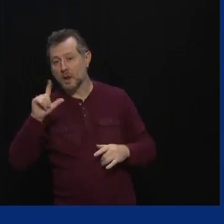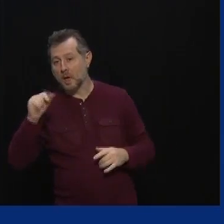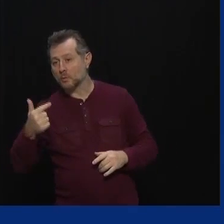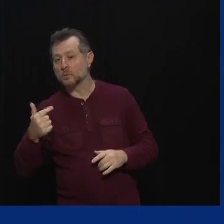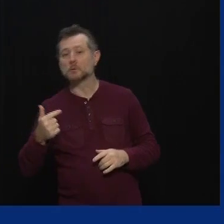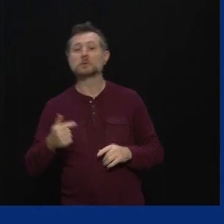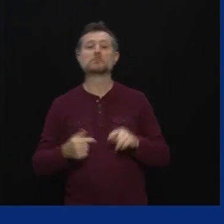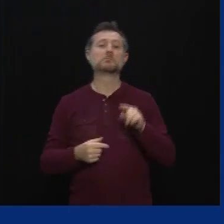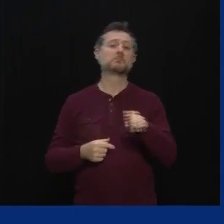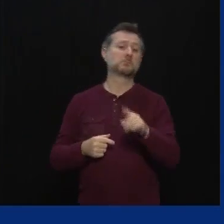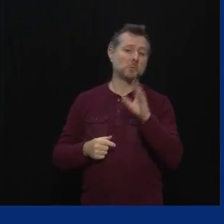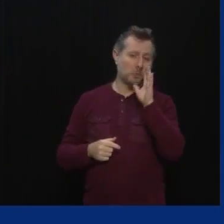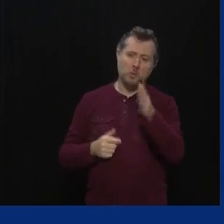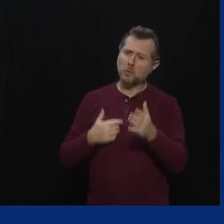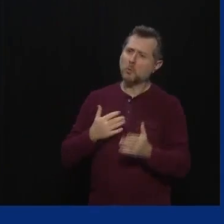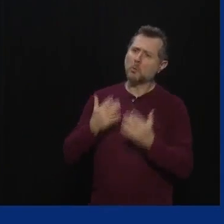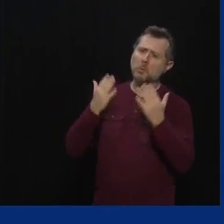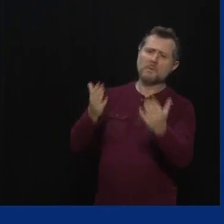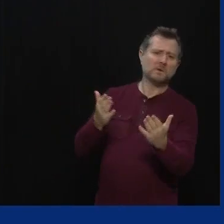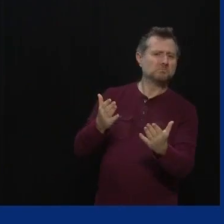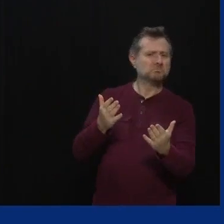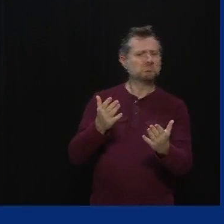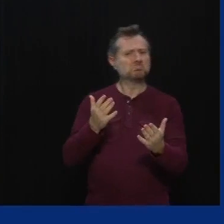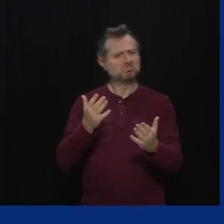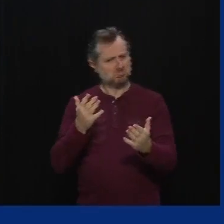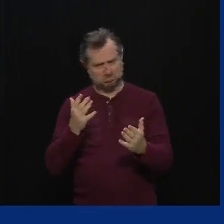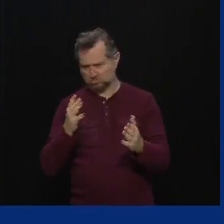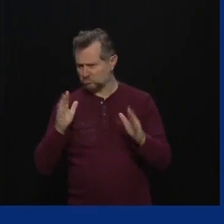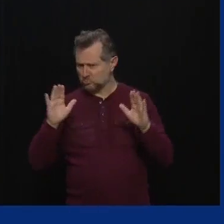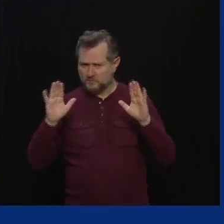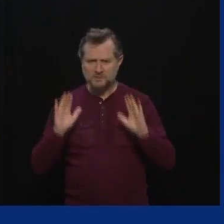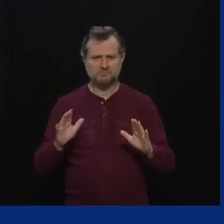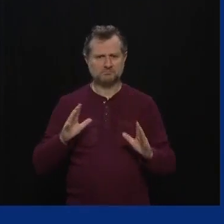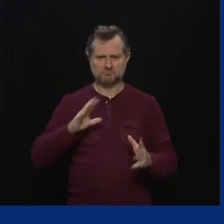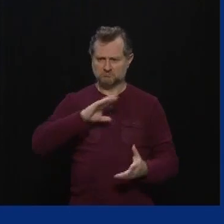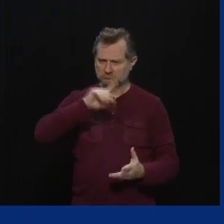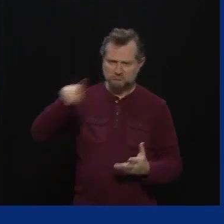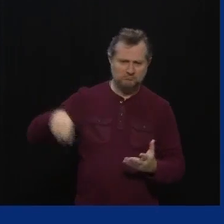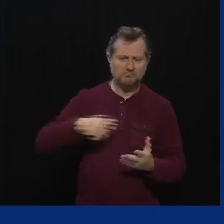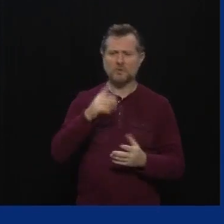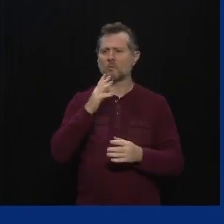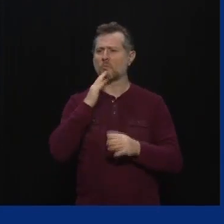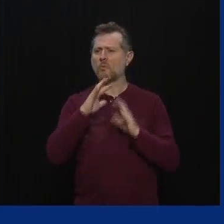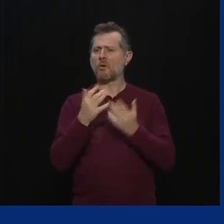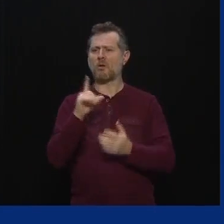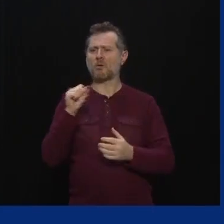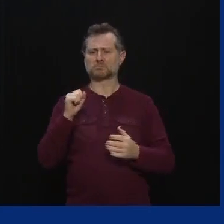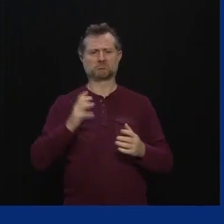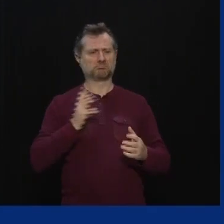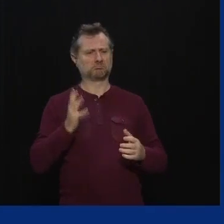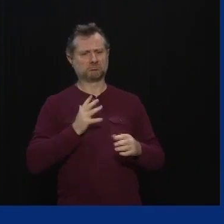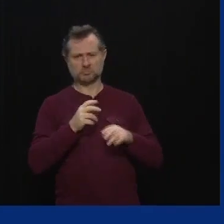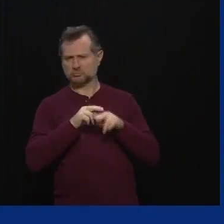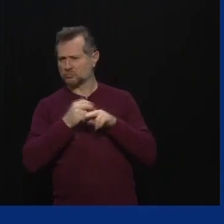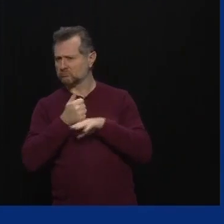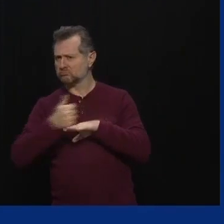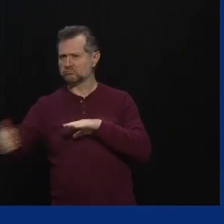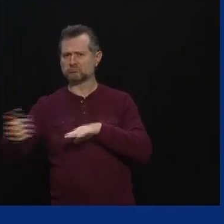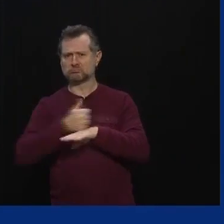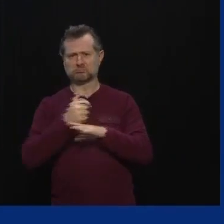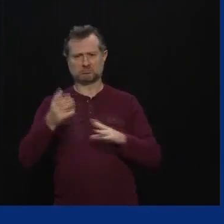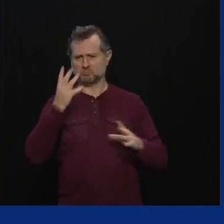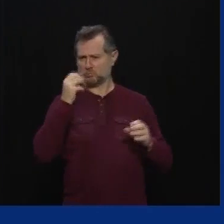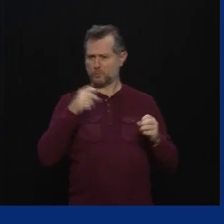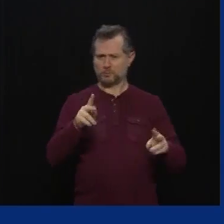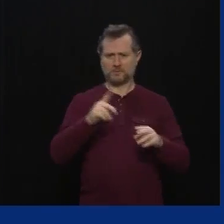mass transit opportunities to get from LaGuardia to the city. I'll get that done, but I want to take some breathing room to